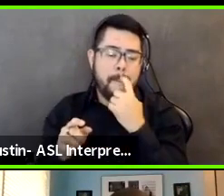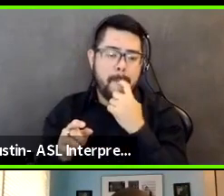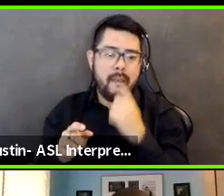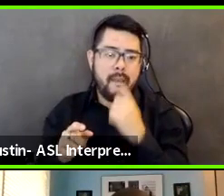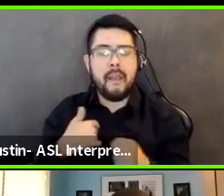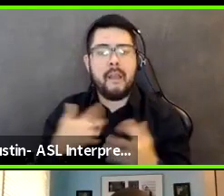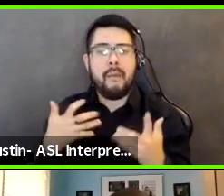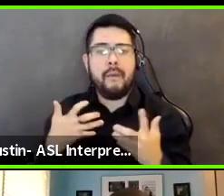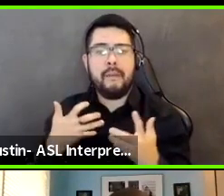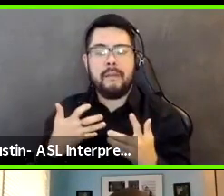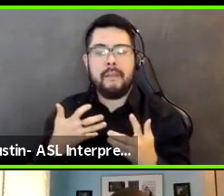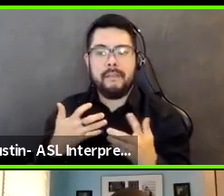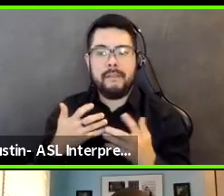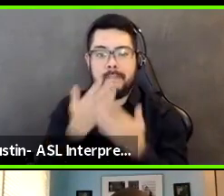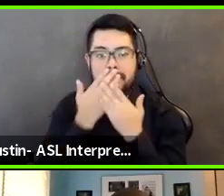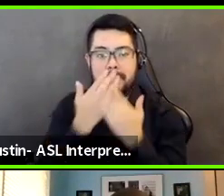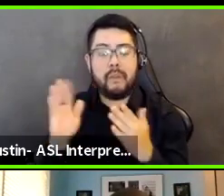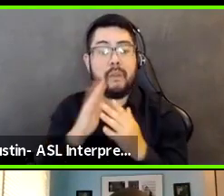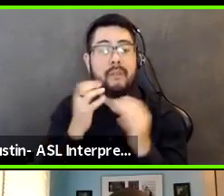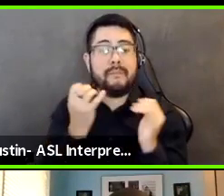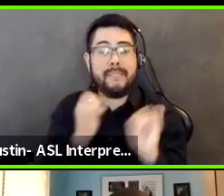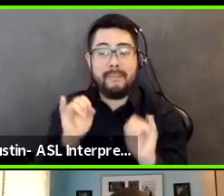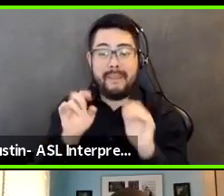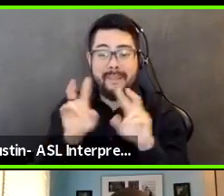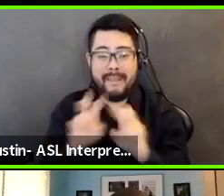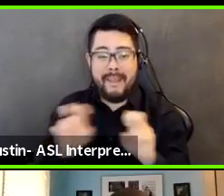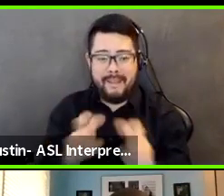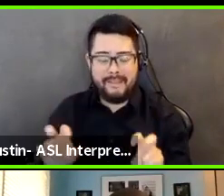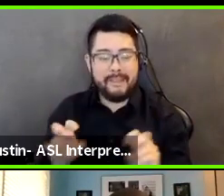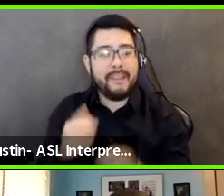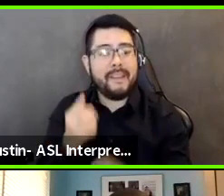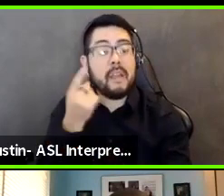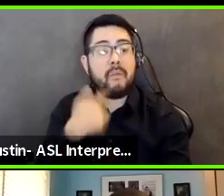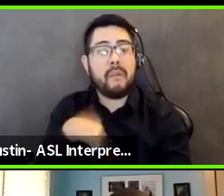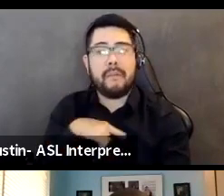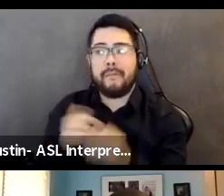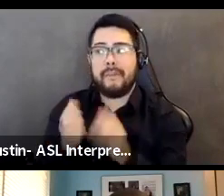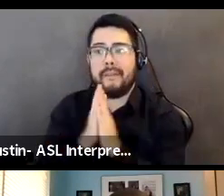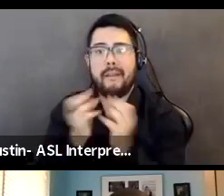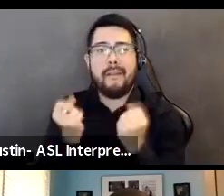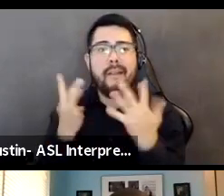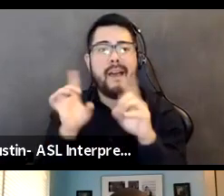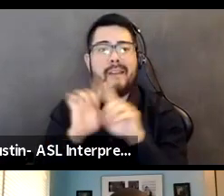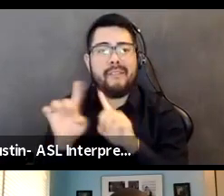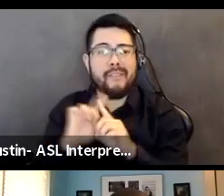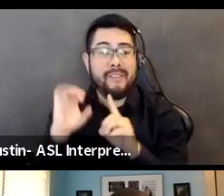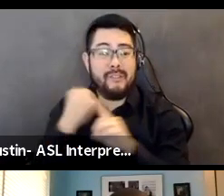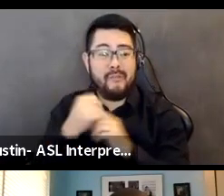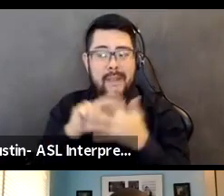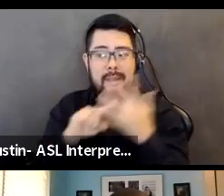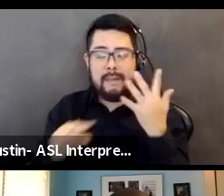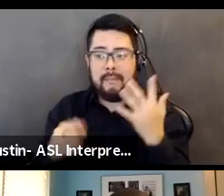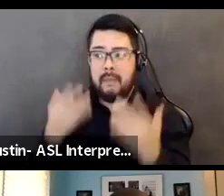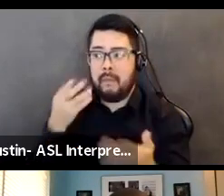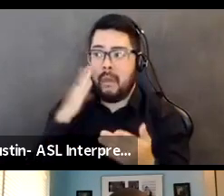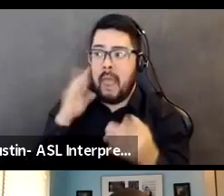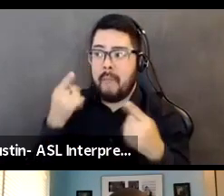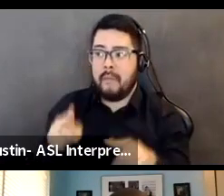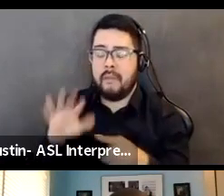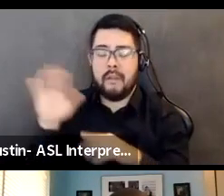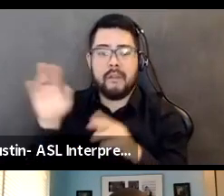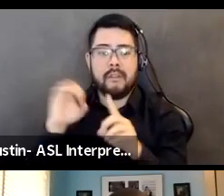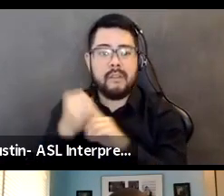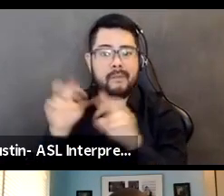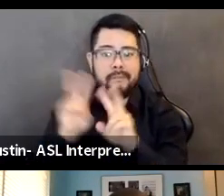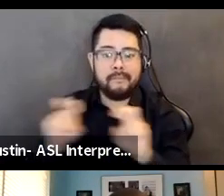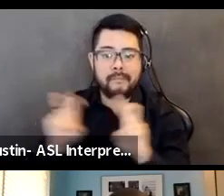independent analysis uh you should know that we actually have been requesting a lot of scenario analysis a couple of months in advance